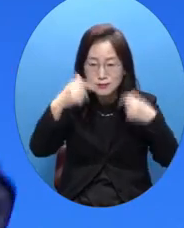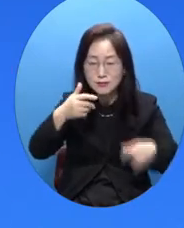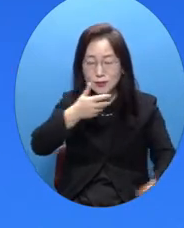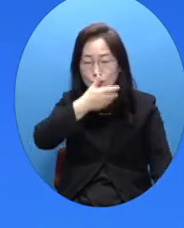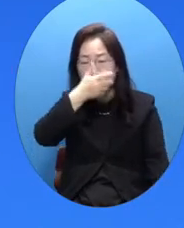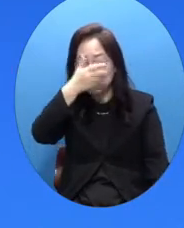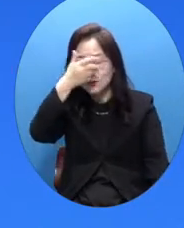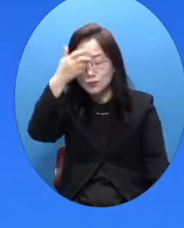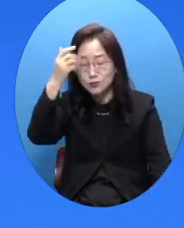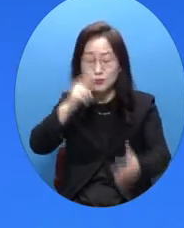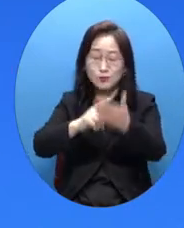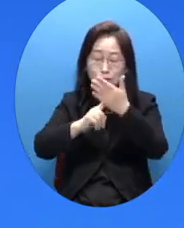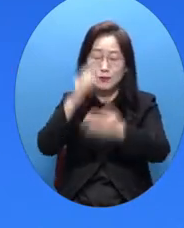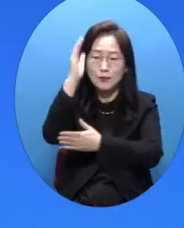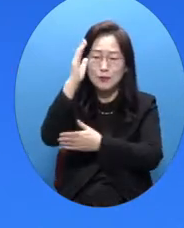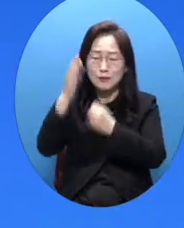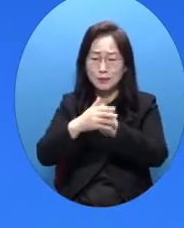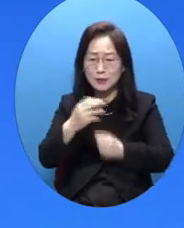whenever